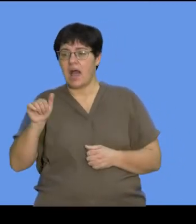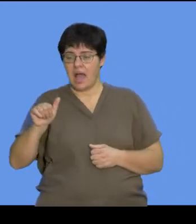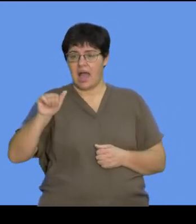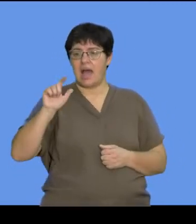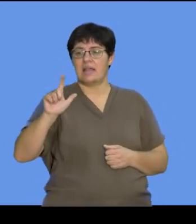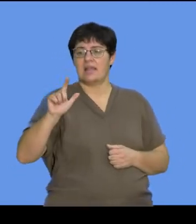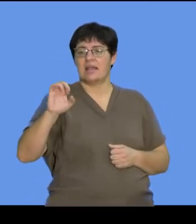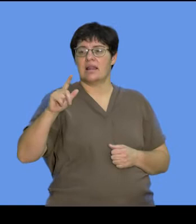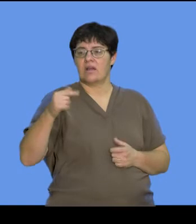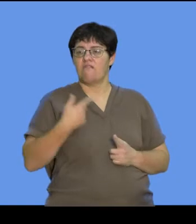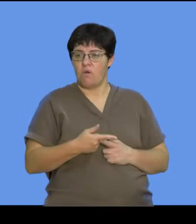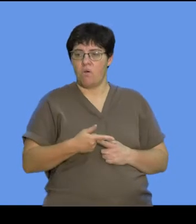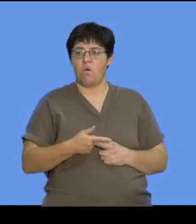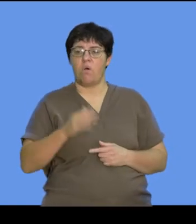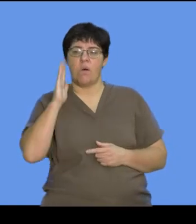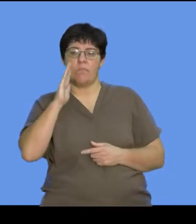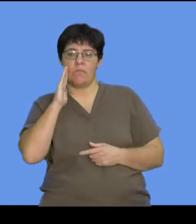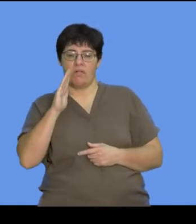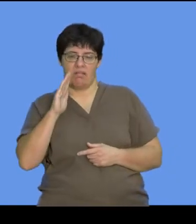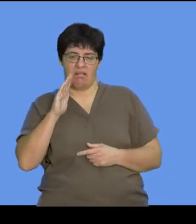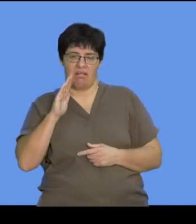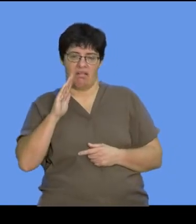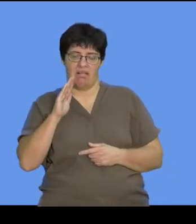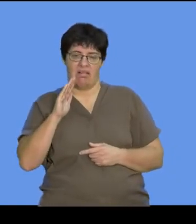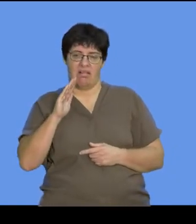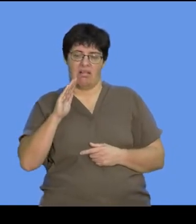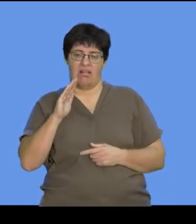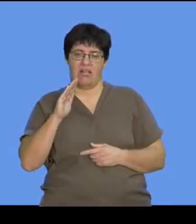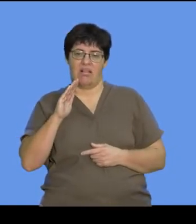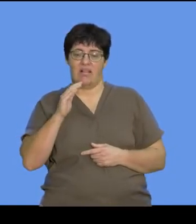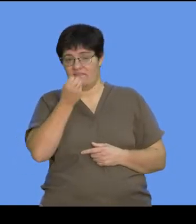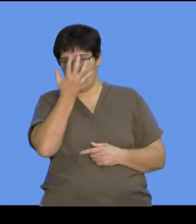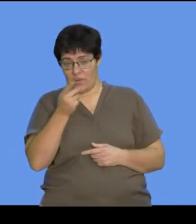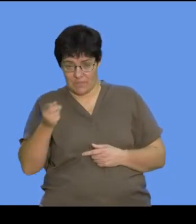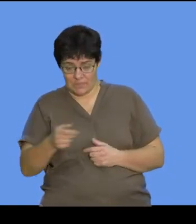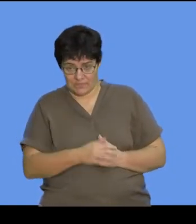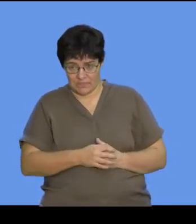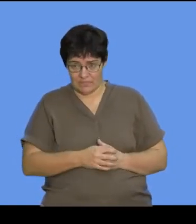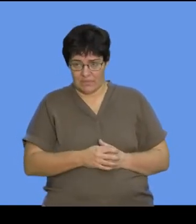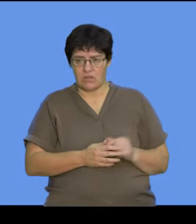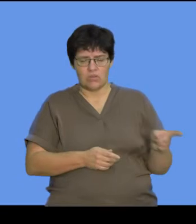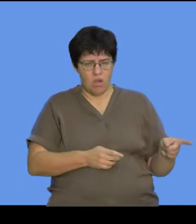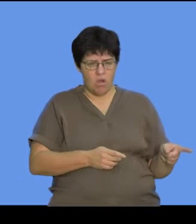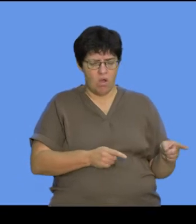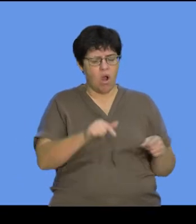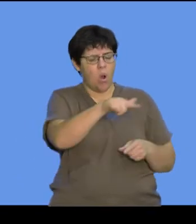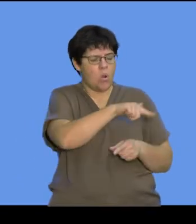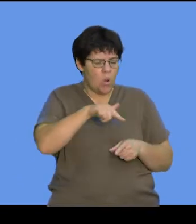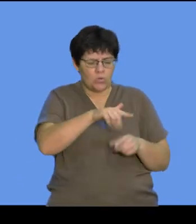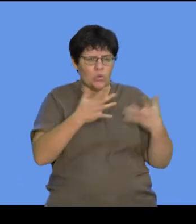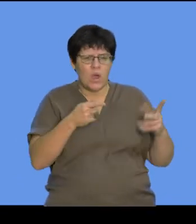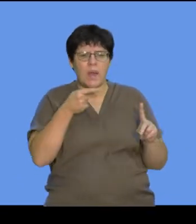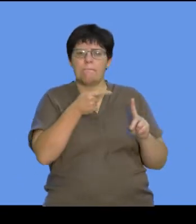the allele for purple flower. What is important is in this, we understand the concept of what is